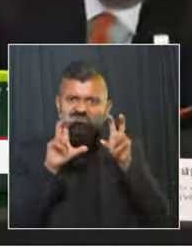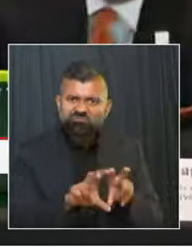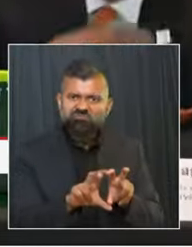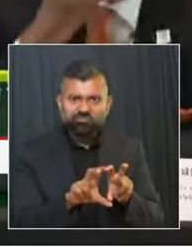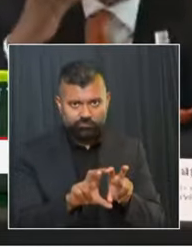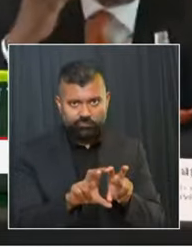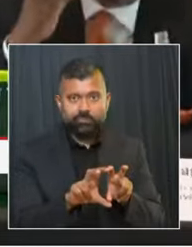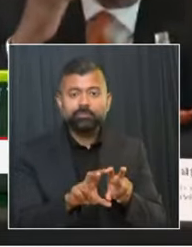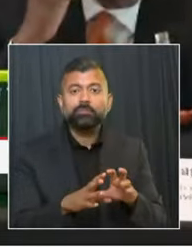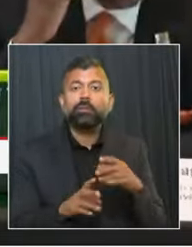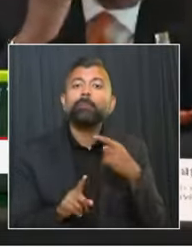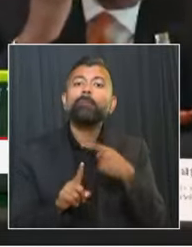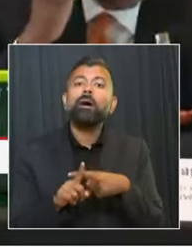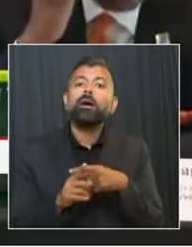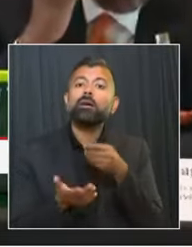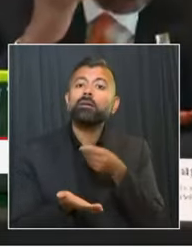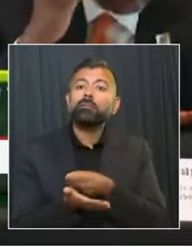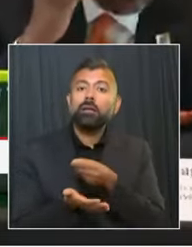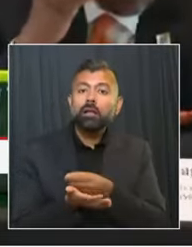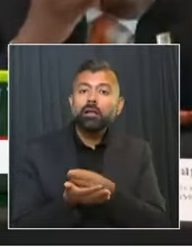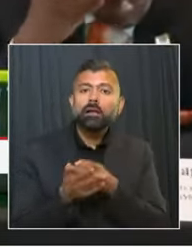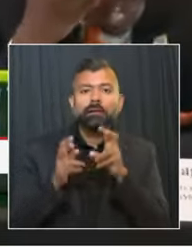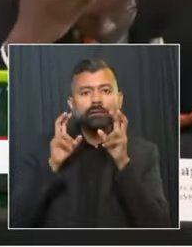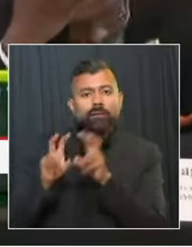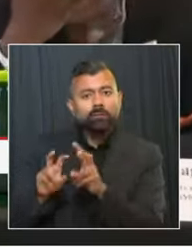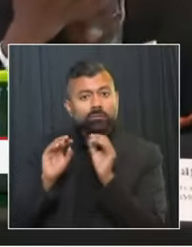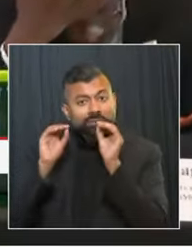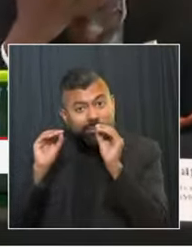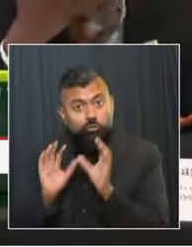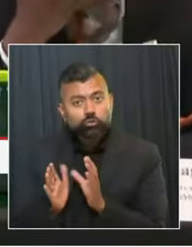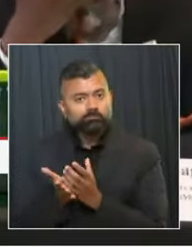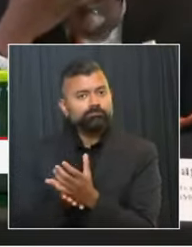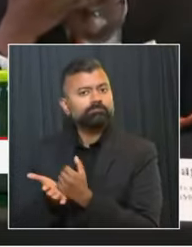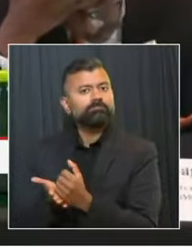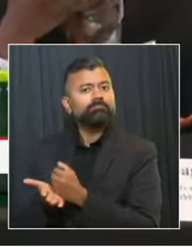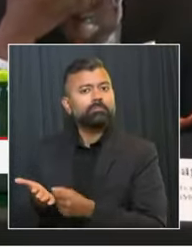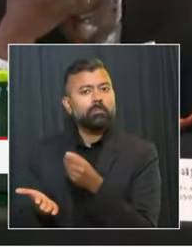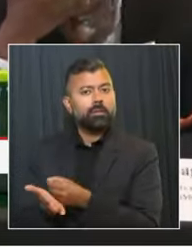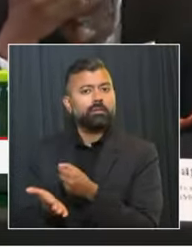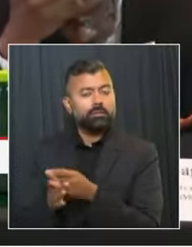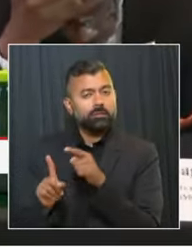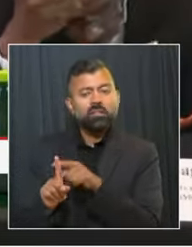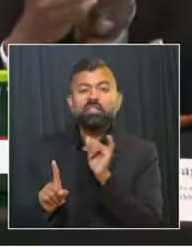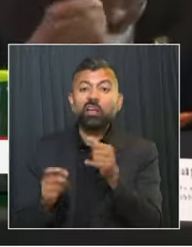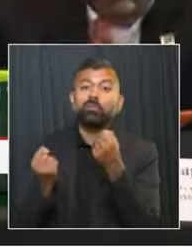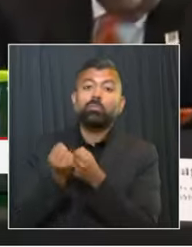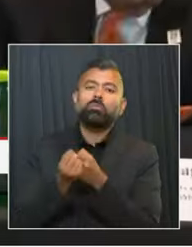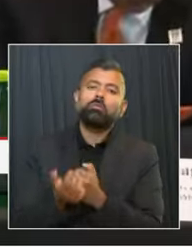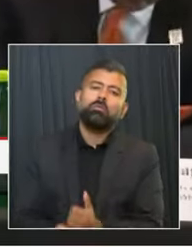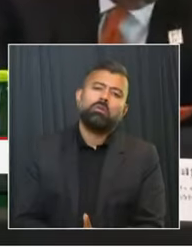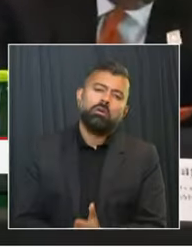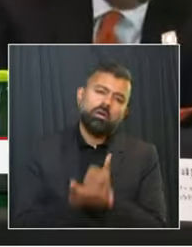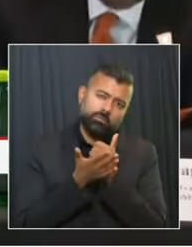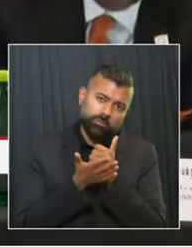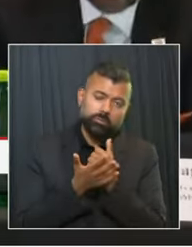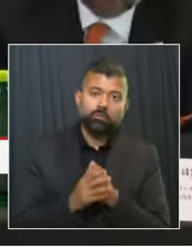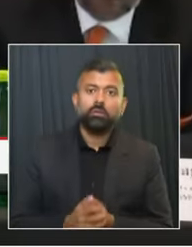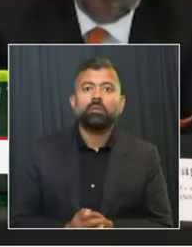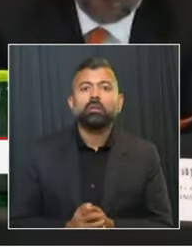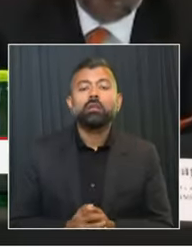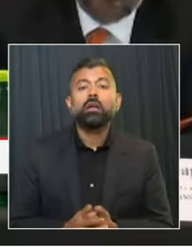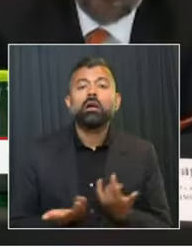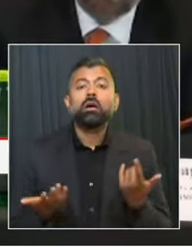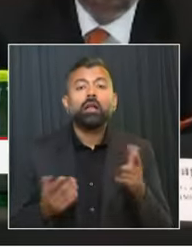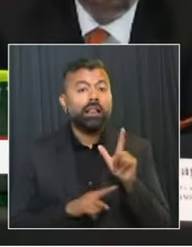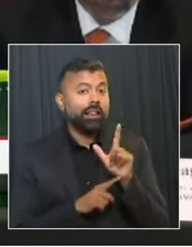so that we're able to do that. We also understand literacy requires some extra work and extra energy, and so that's the reason the mayor